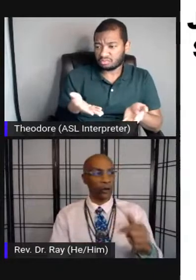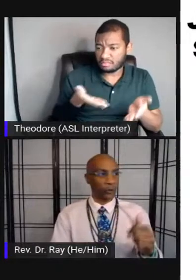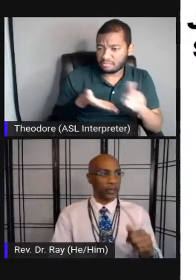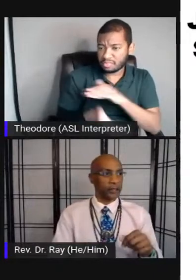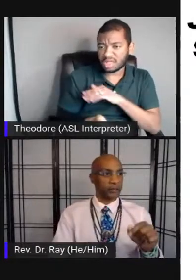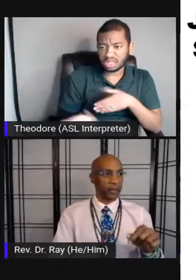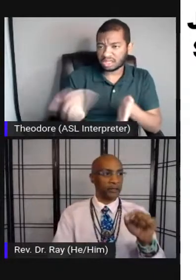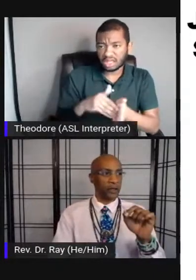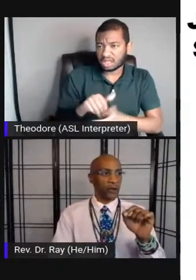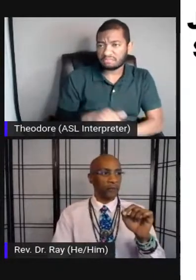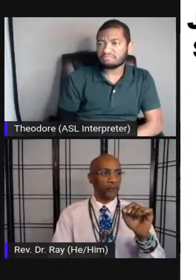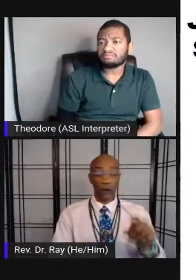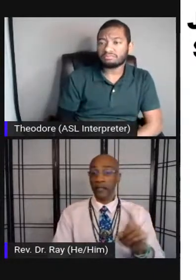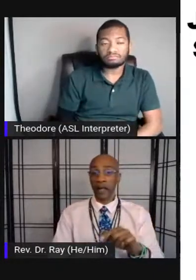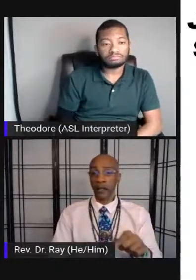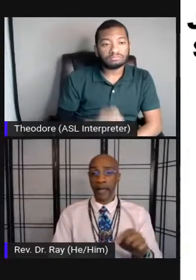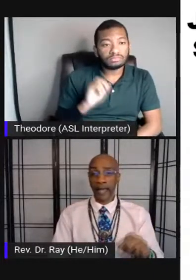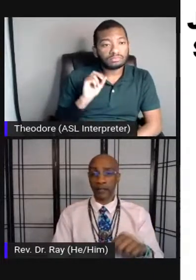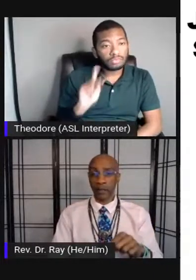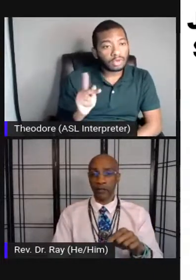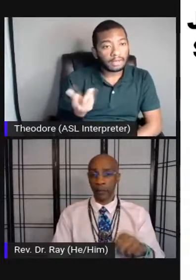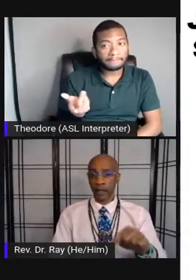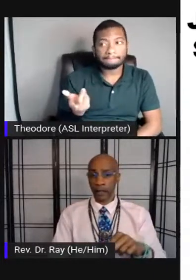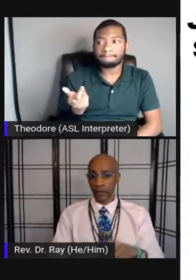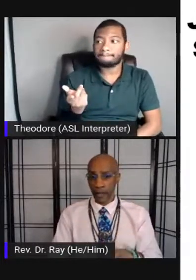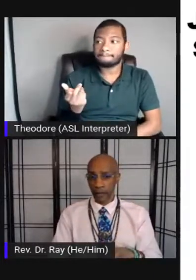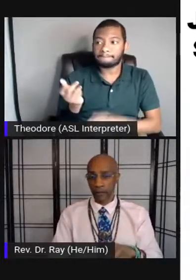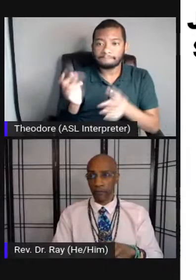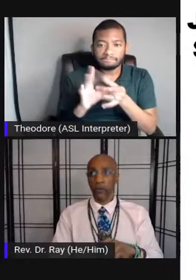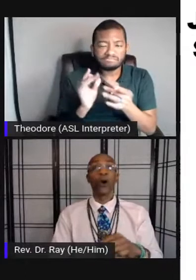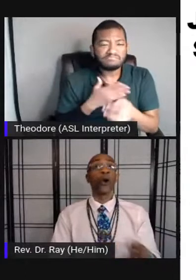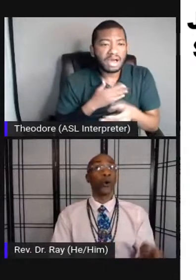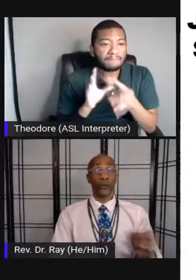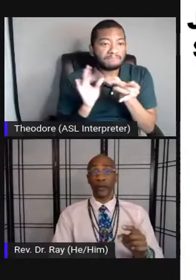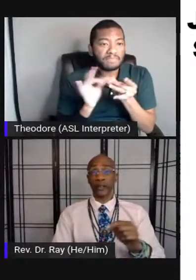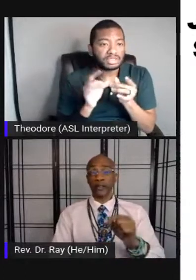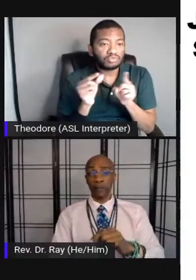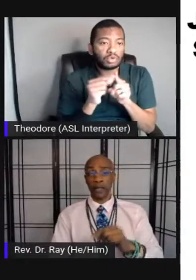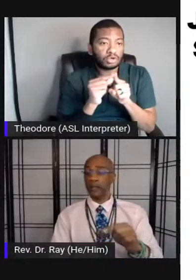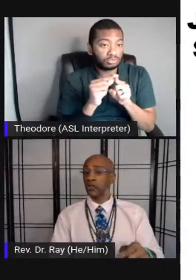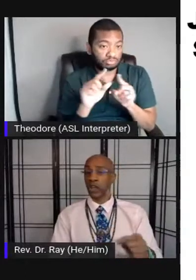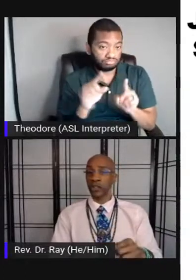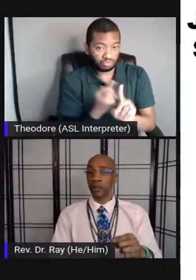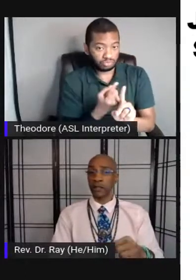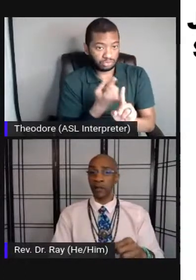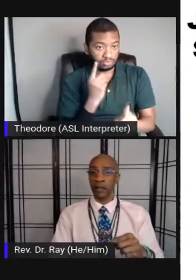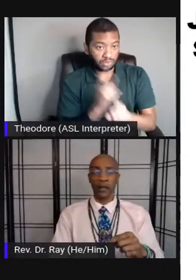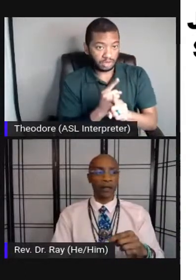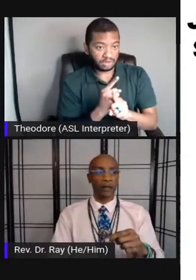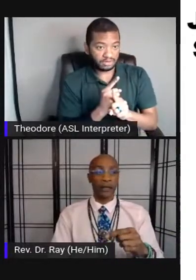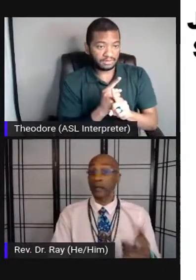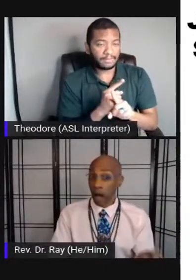mean? Oh, the criticism means Ray's not going to ask me to make another cake. Oh, the criticism means he's judging me to